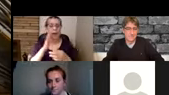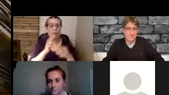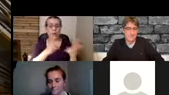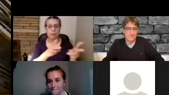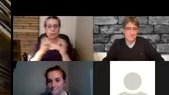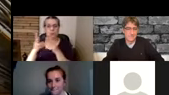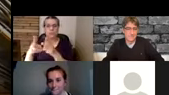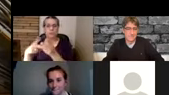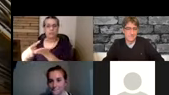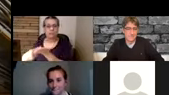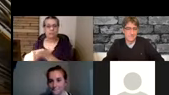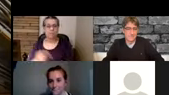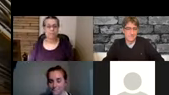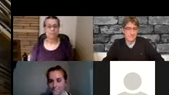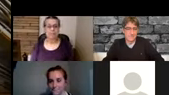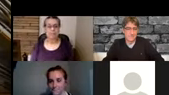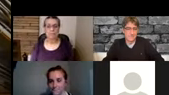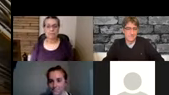roster from this evening.